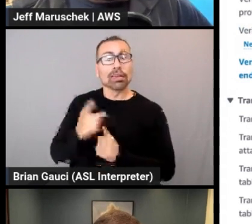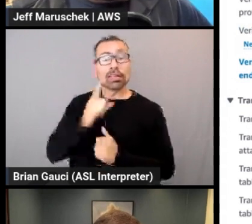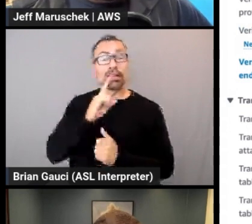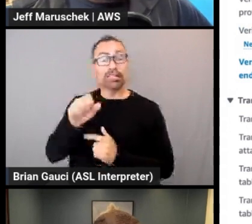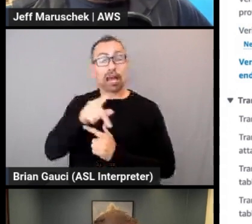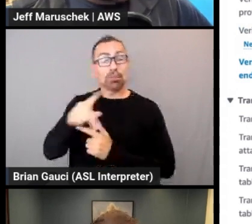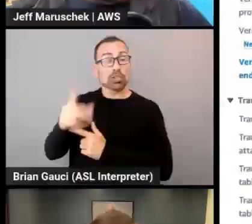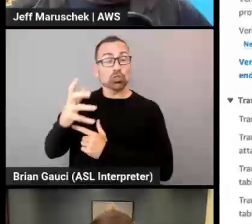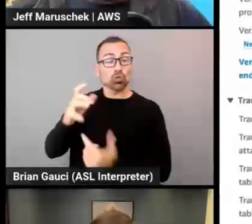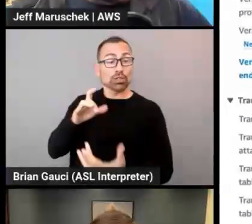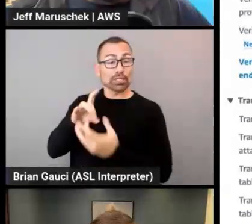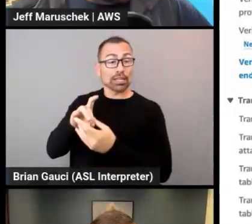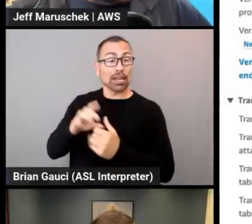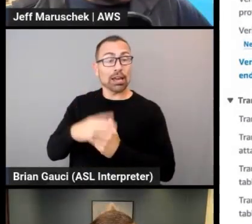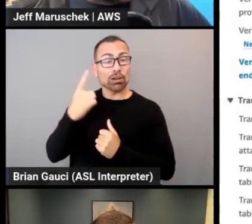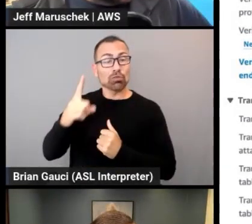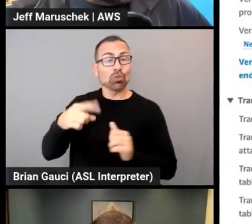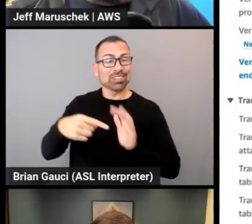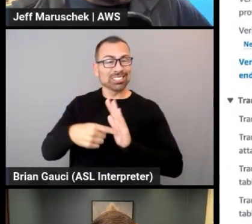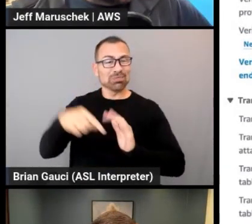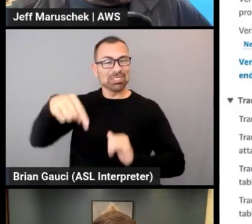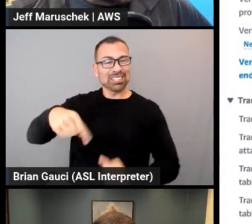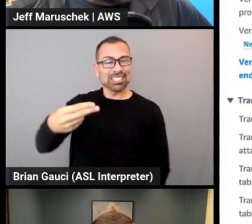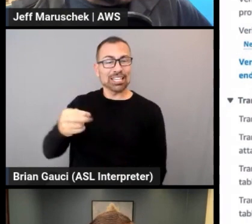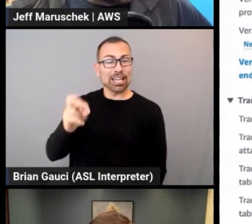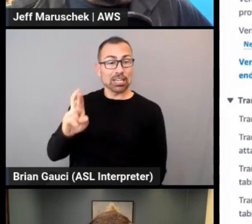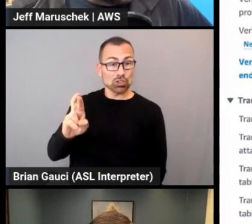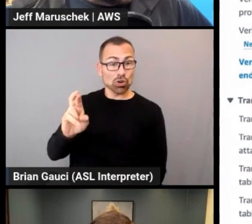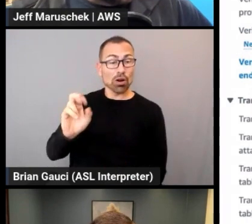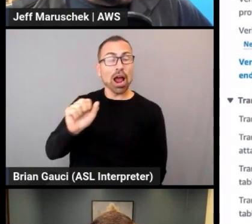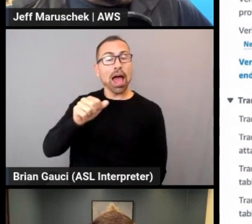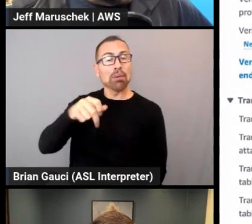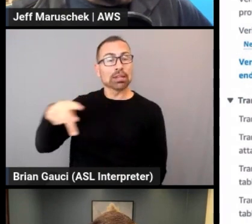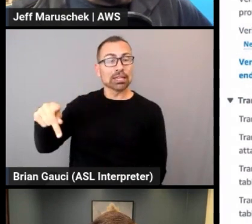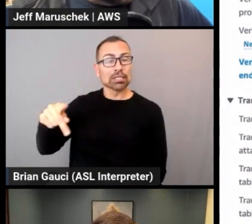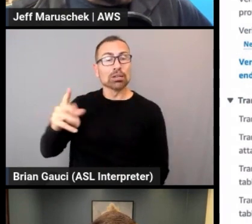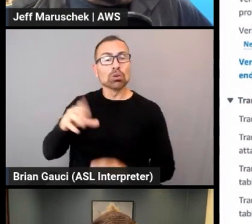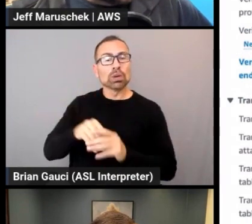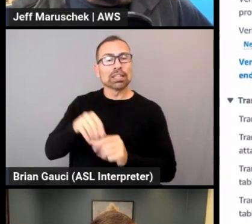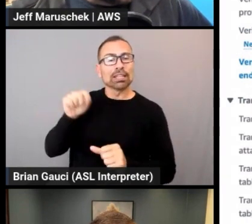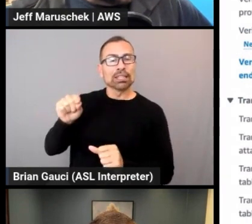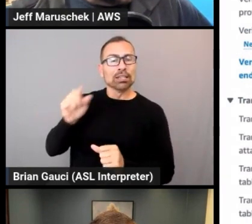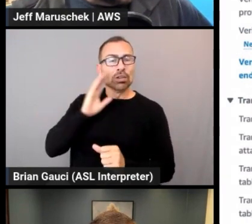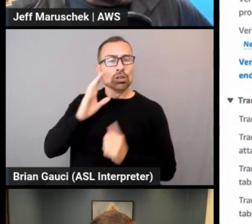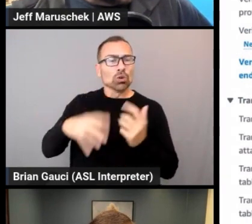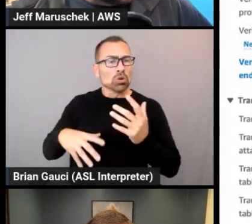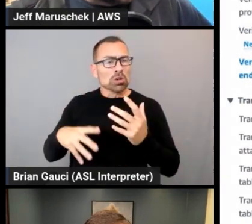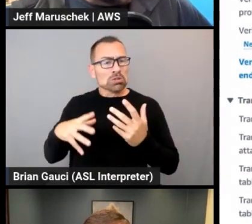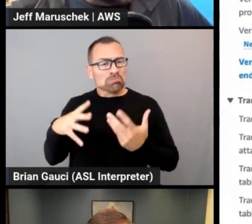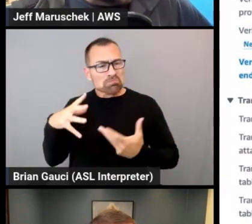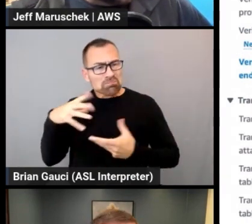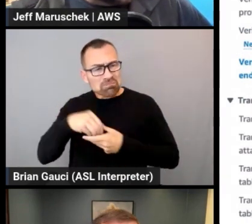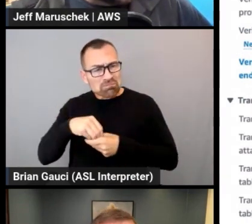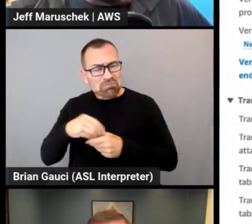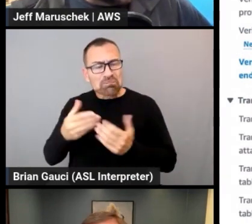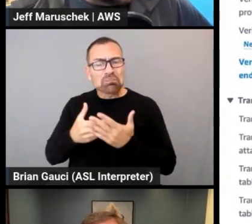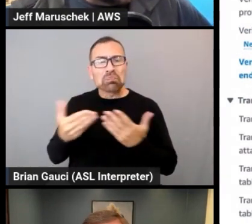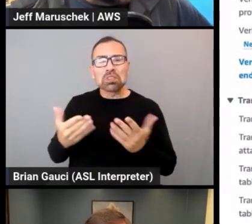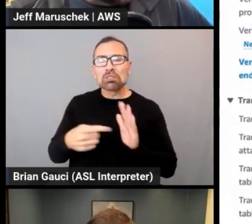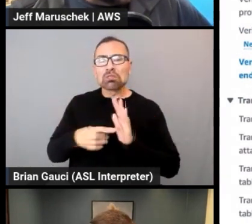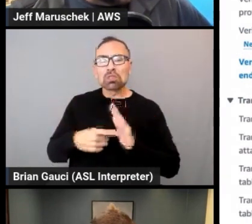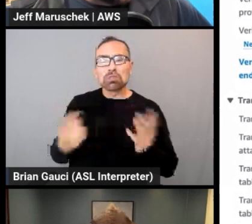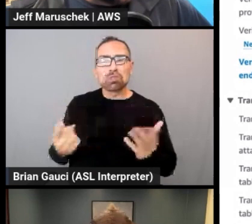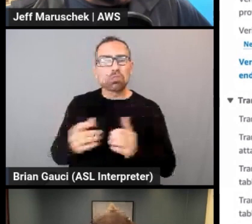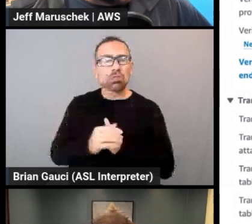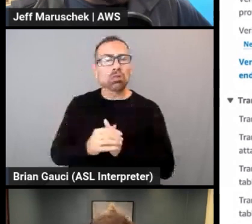So for example, this HR application, in here, you're going to include things, for example, what is the application